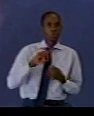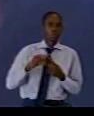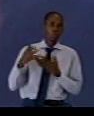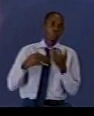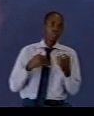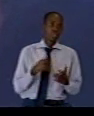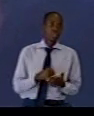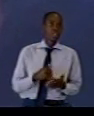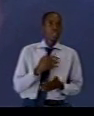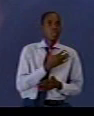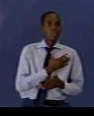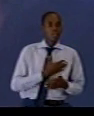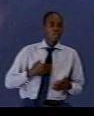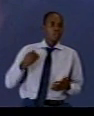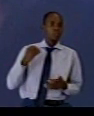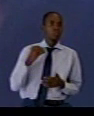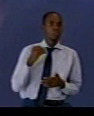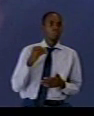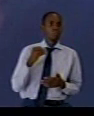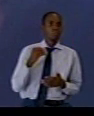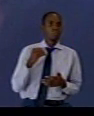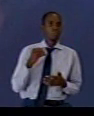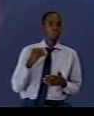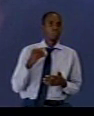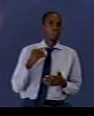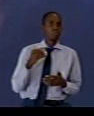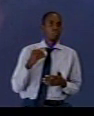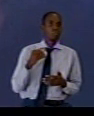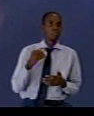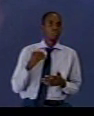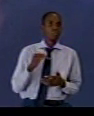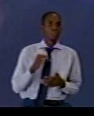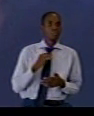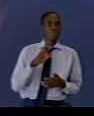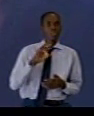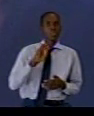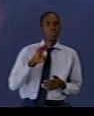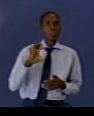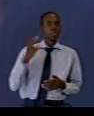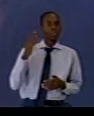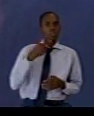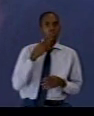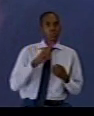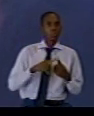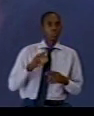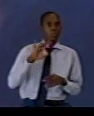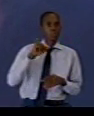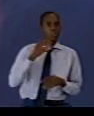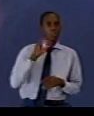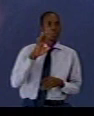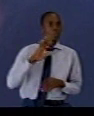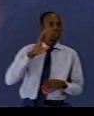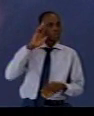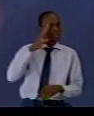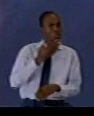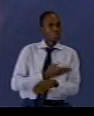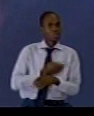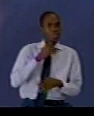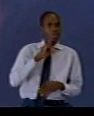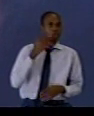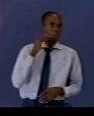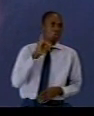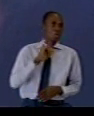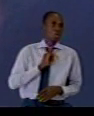Jacob her son, saying, Behold, I heard thy father speak unto Esau thy brother, saying, Bring me